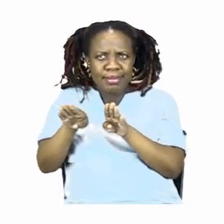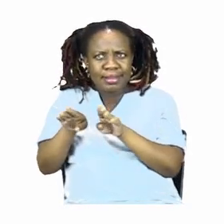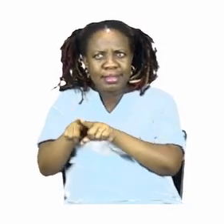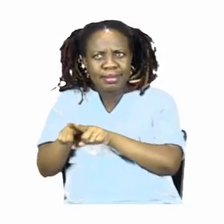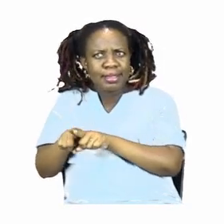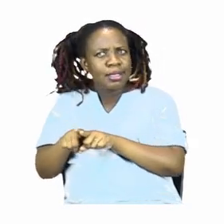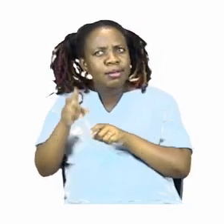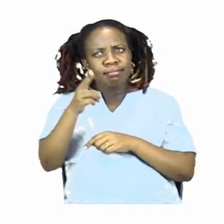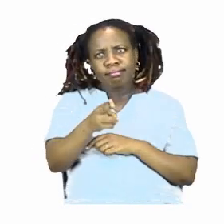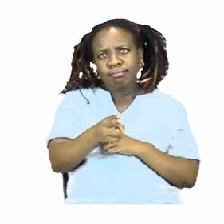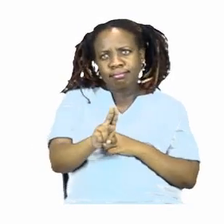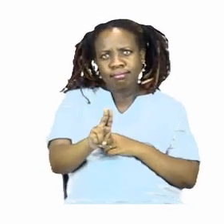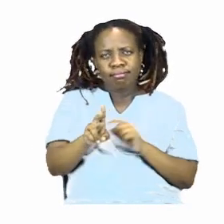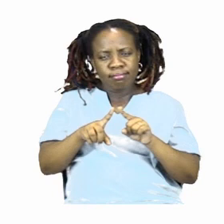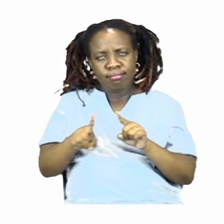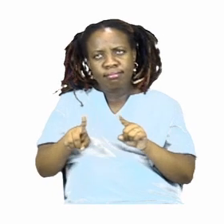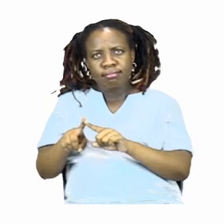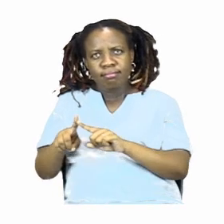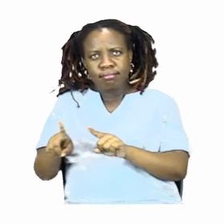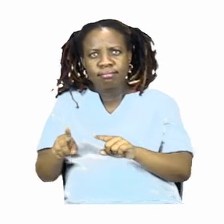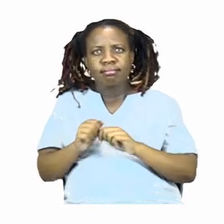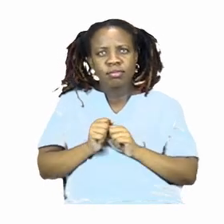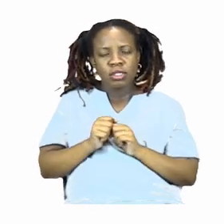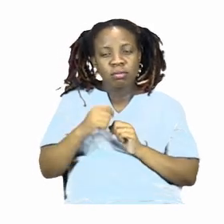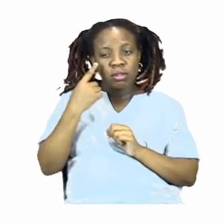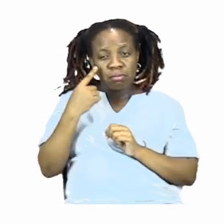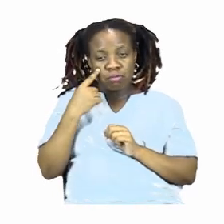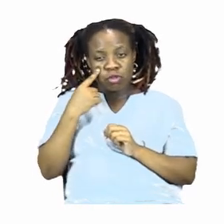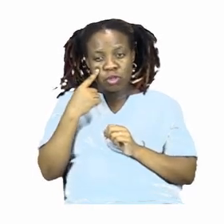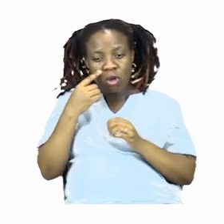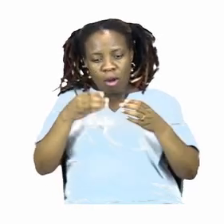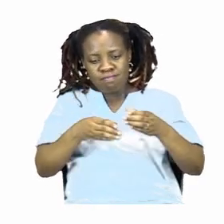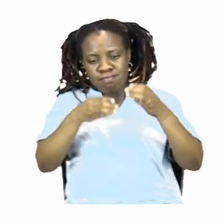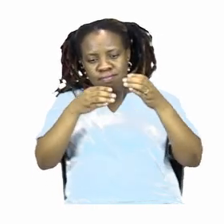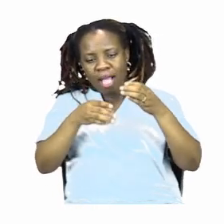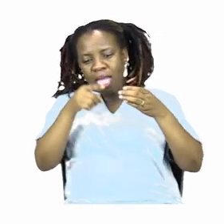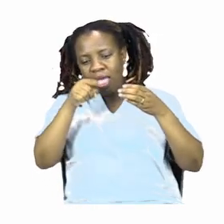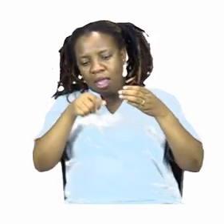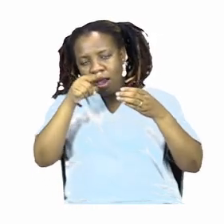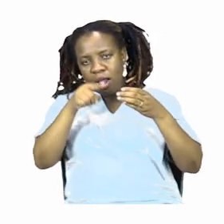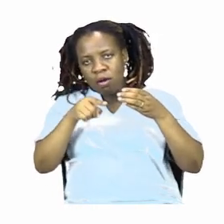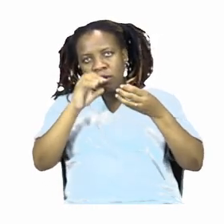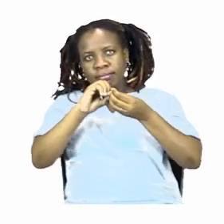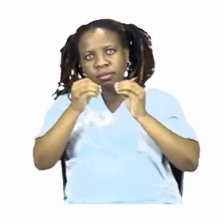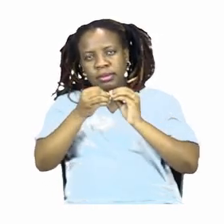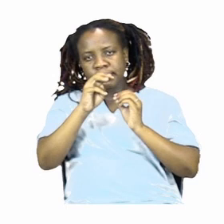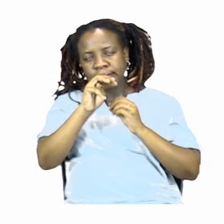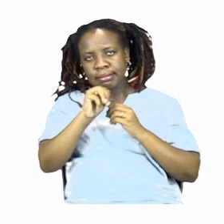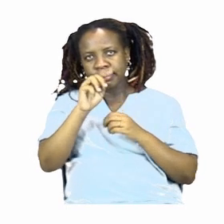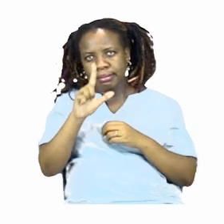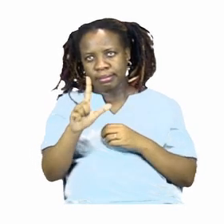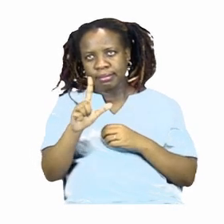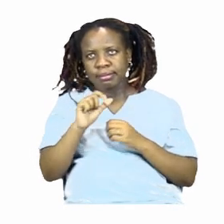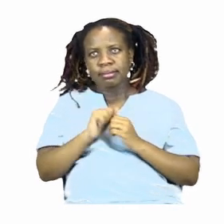bottle you have your measurements. Now you have to look up to where or how